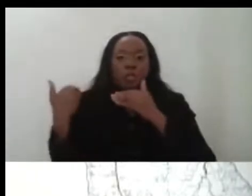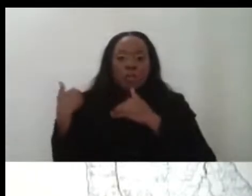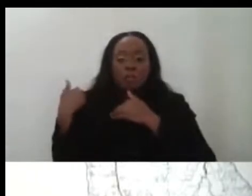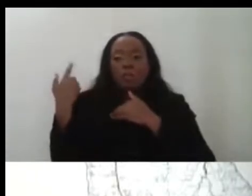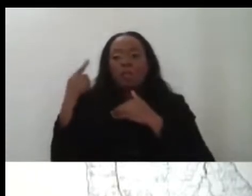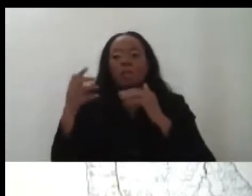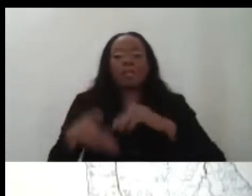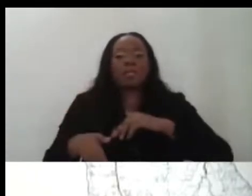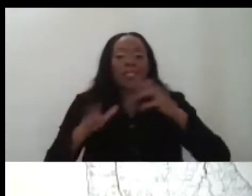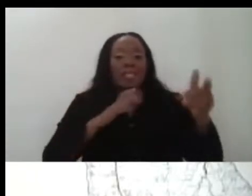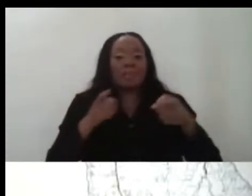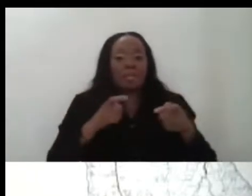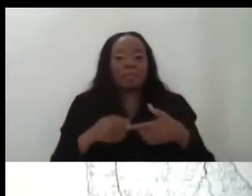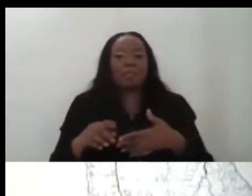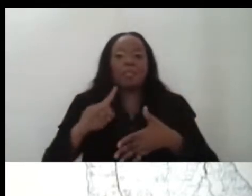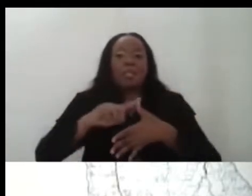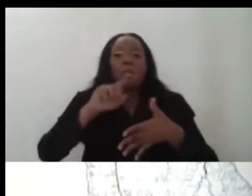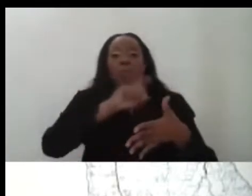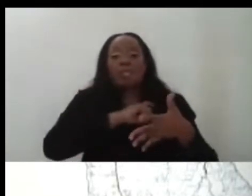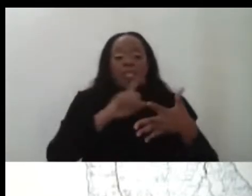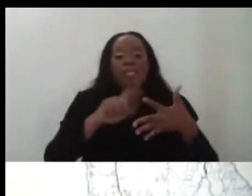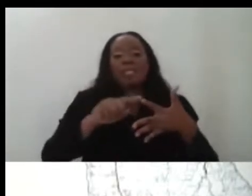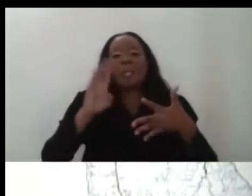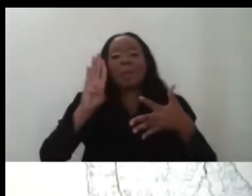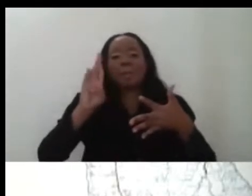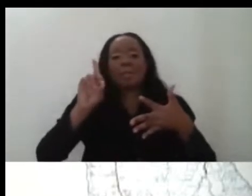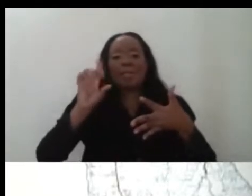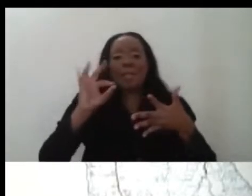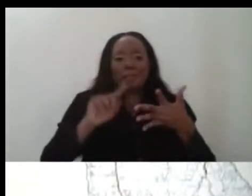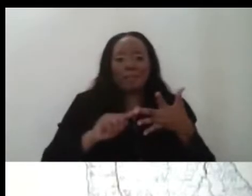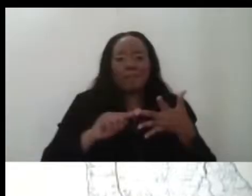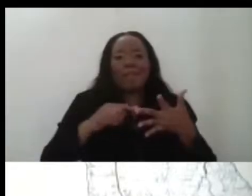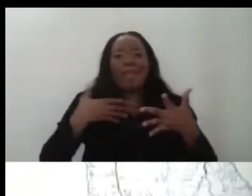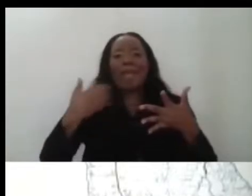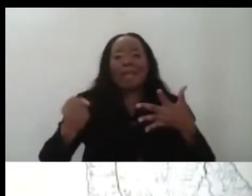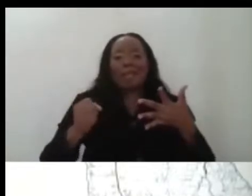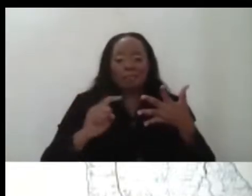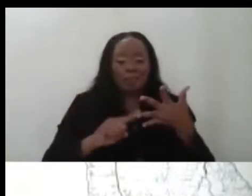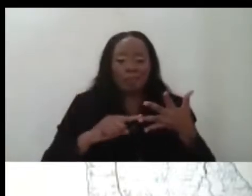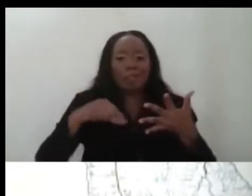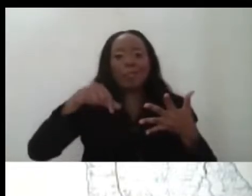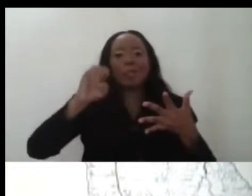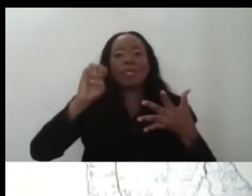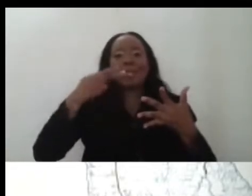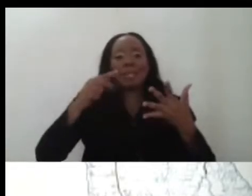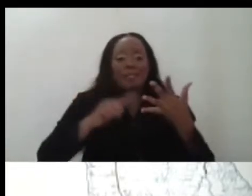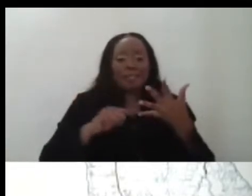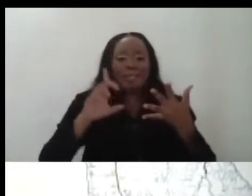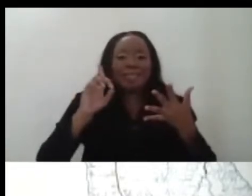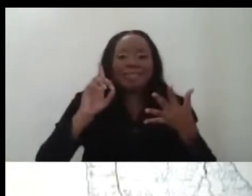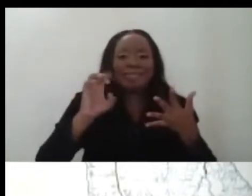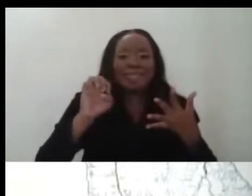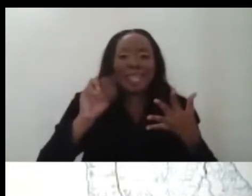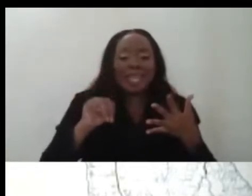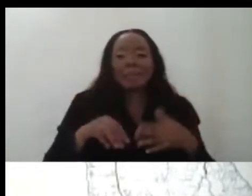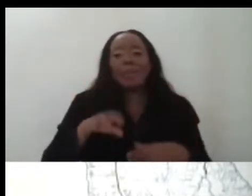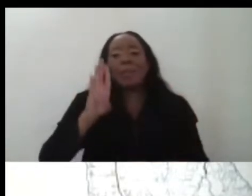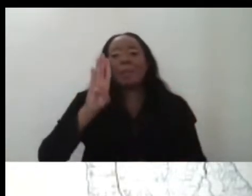management. That would be police, BDF, health, QEH, DM, light and